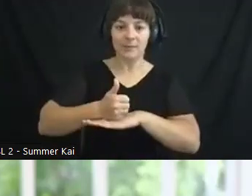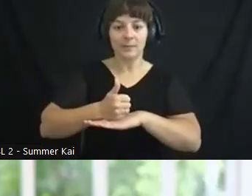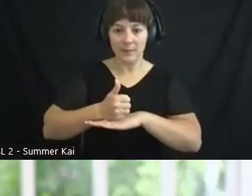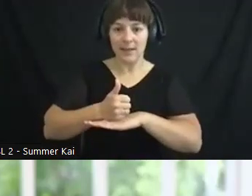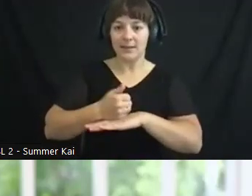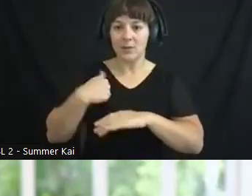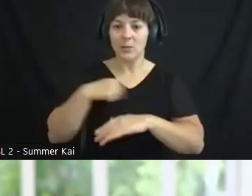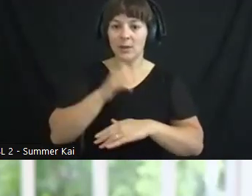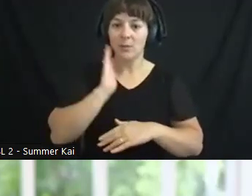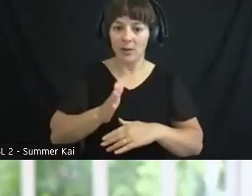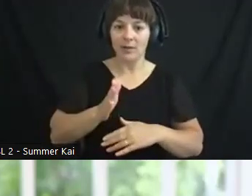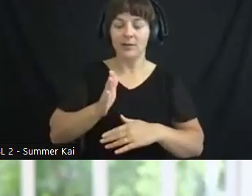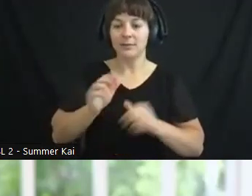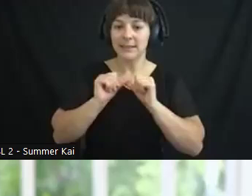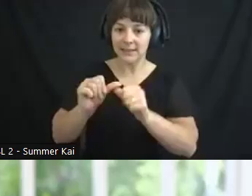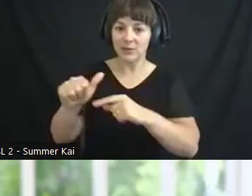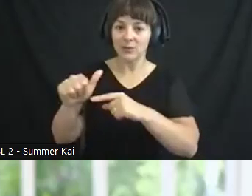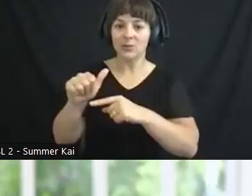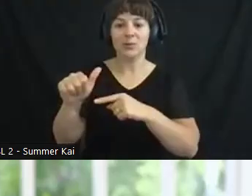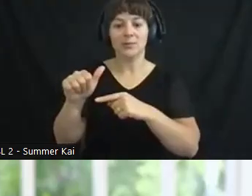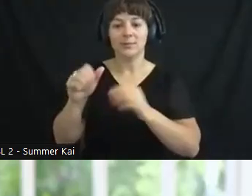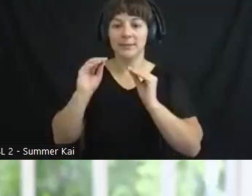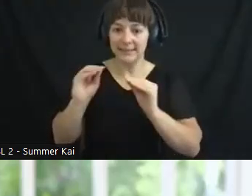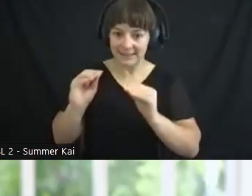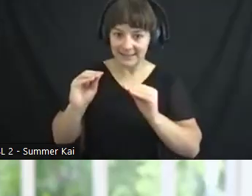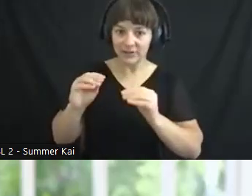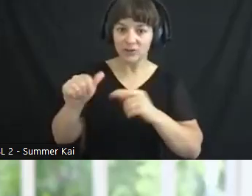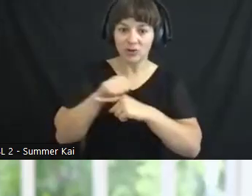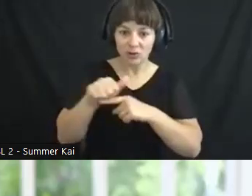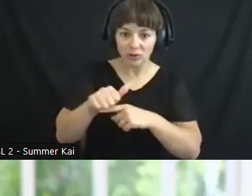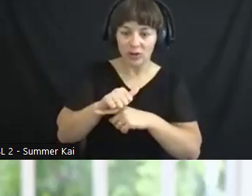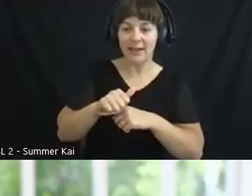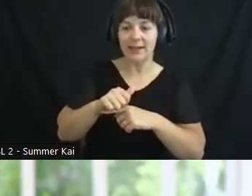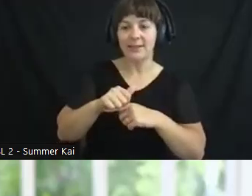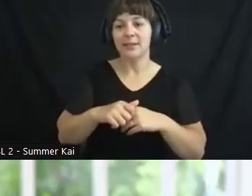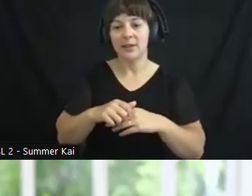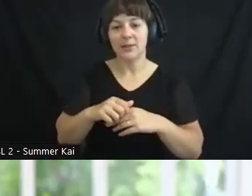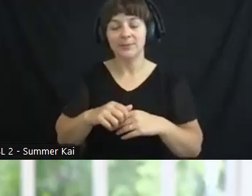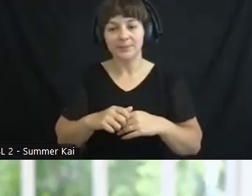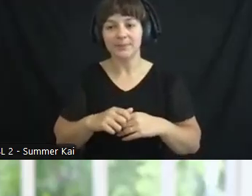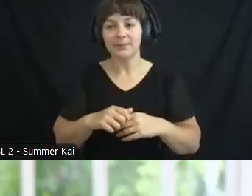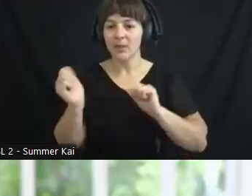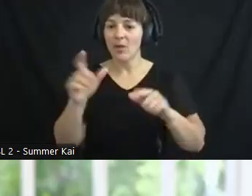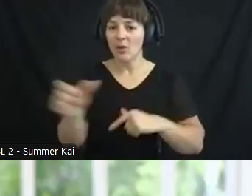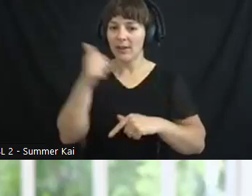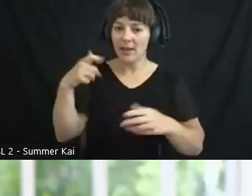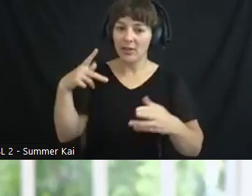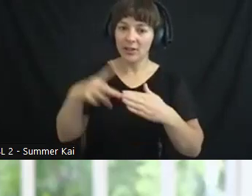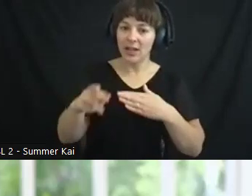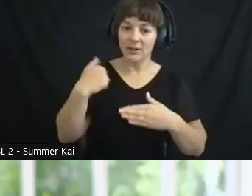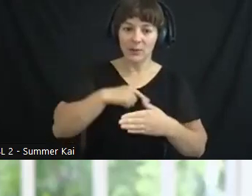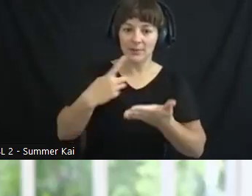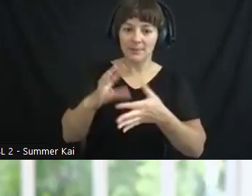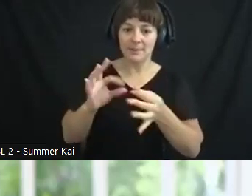hope that other people rally around that particular cut. And obviously all the other cuts that we've talked about today. I think this is time